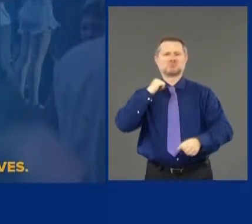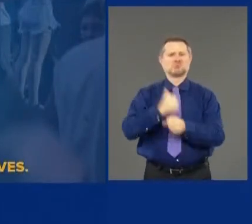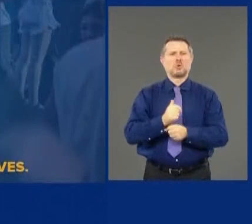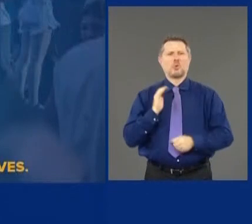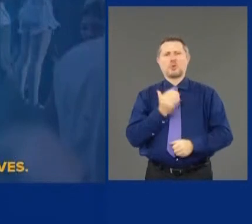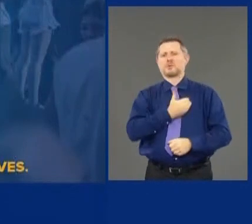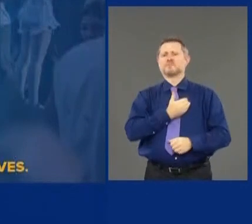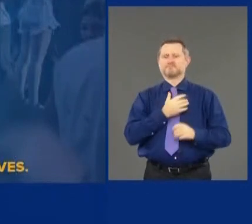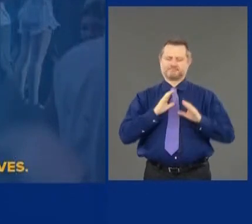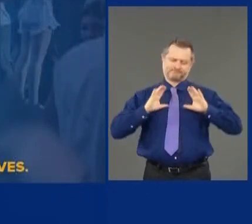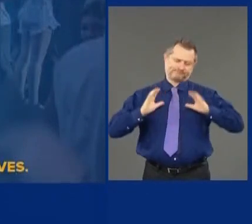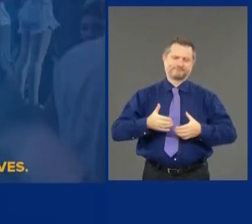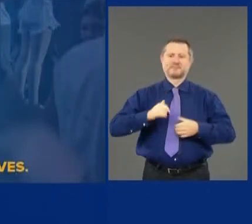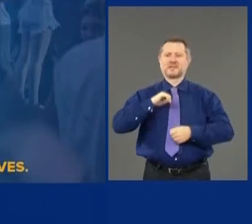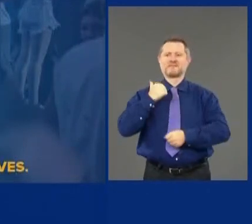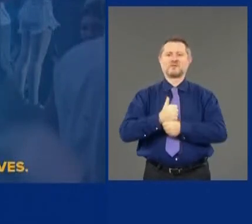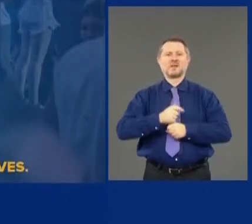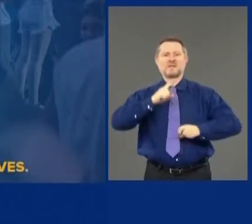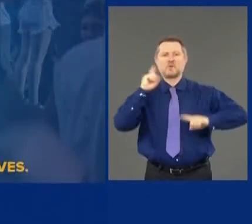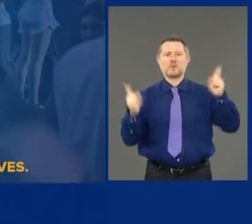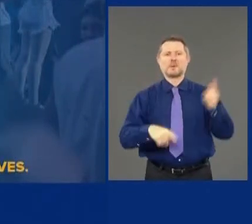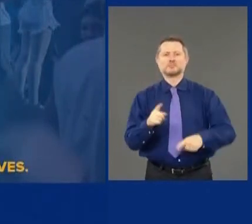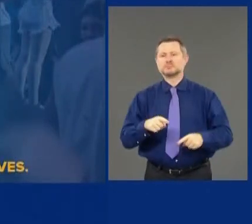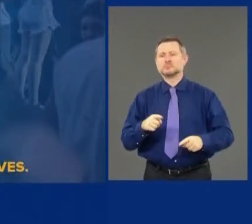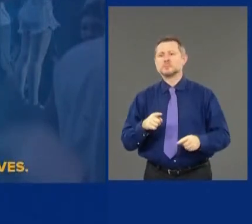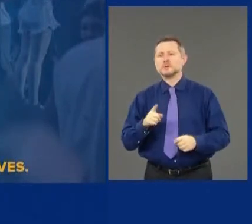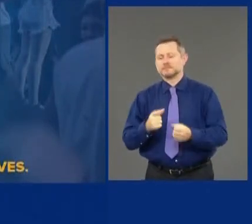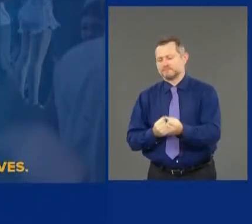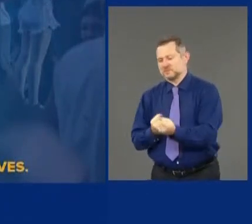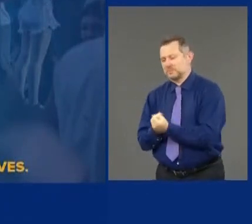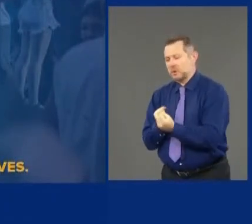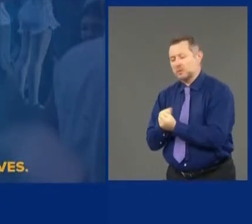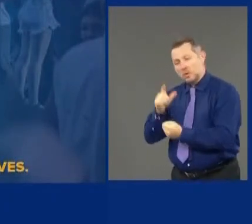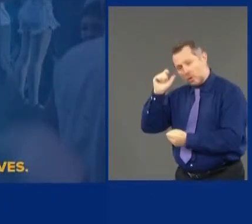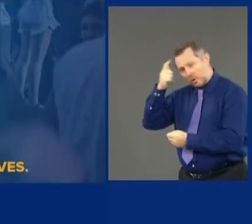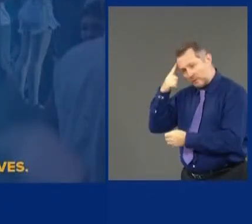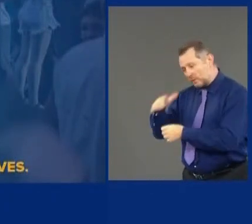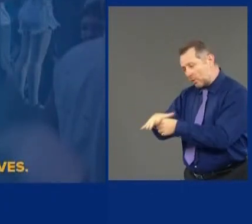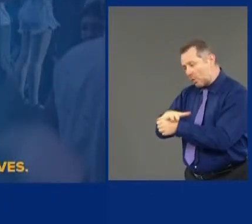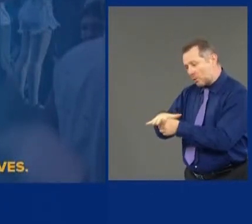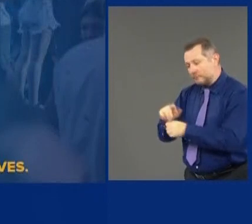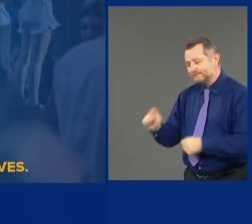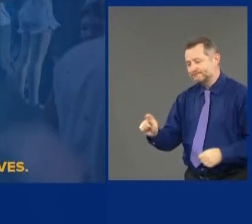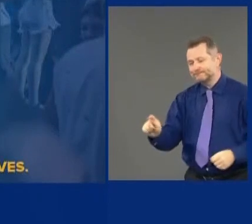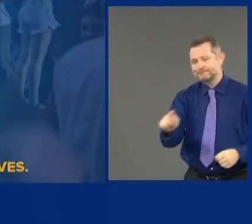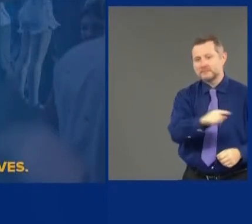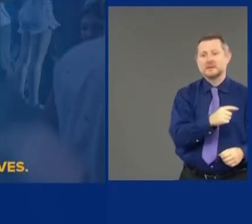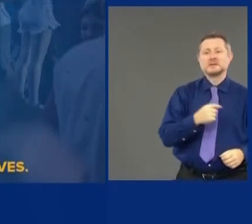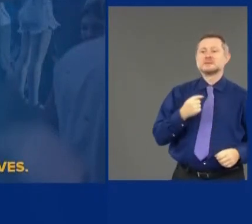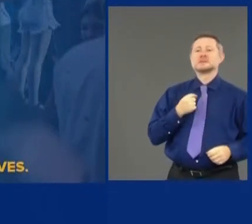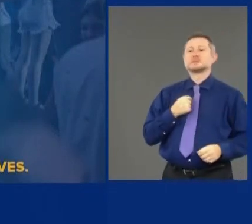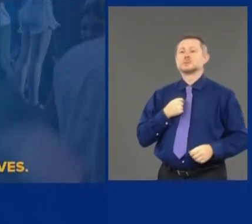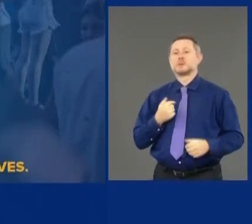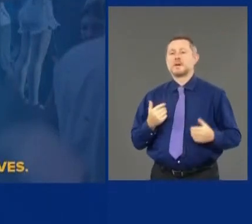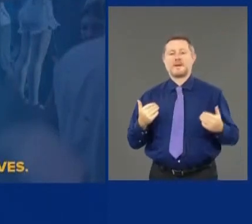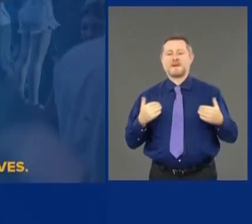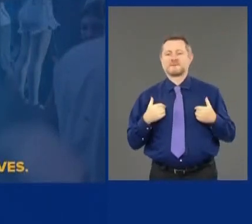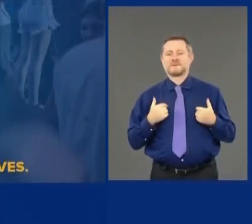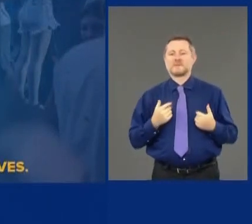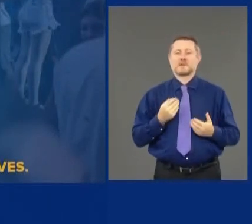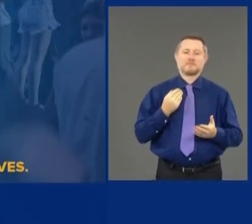to supplement the local government's enforcement. But I do not have the resources,